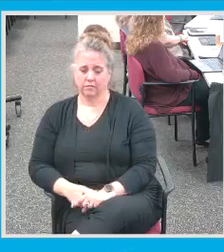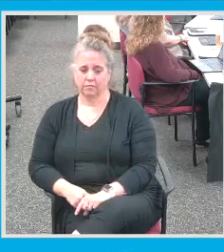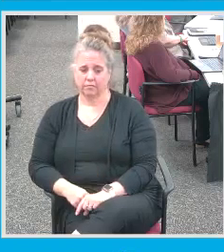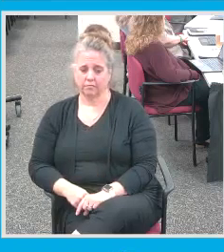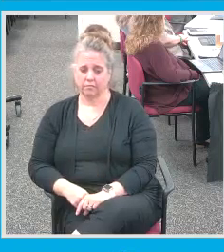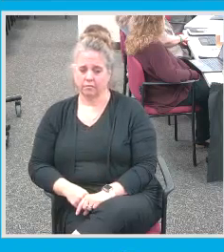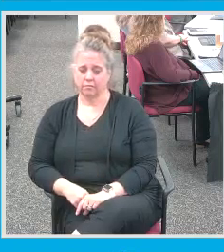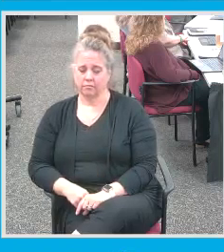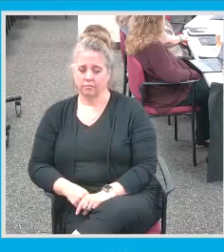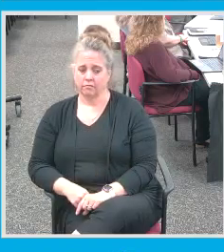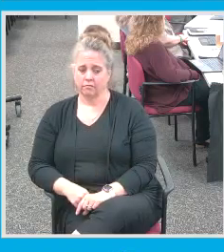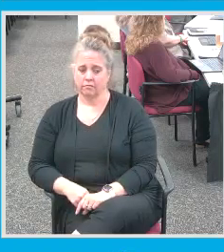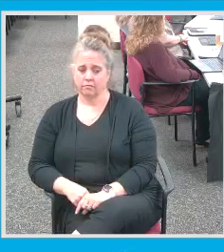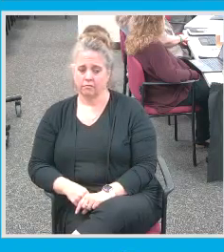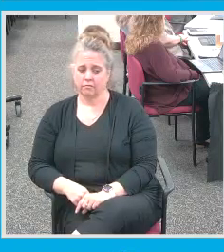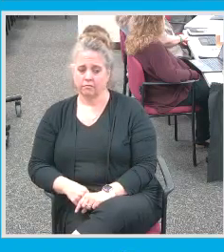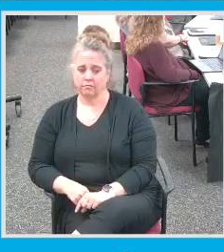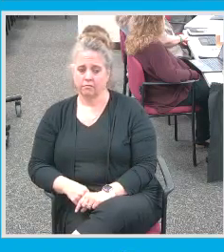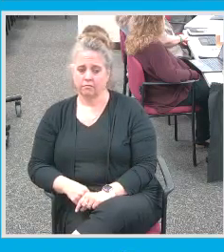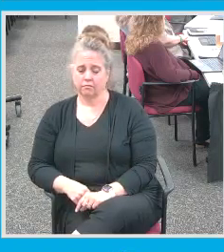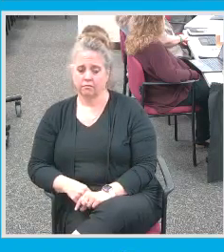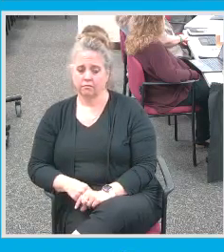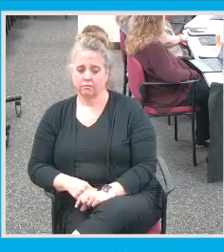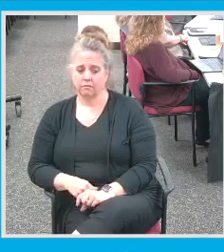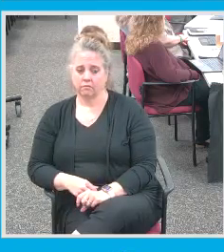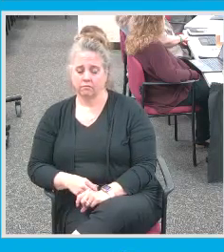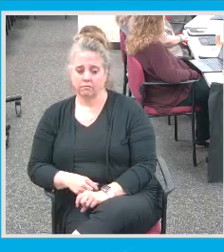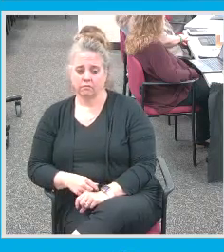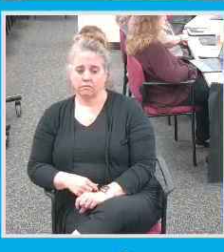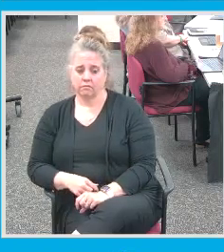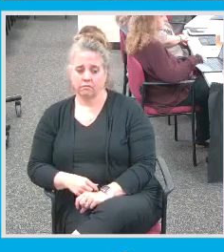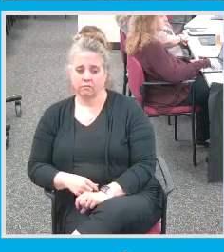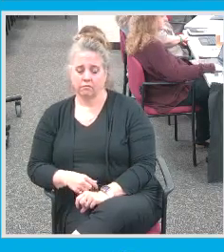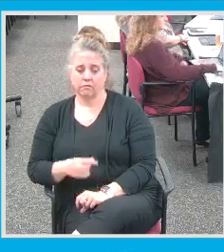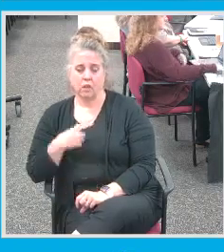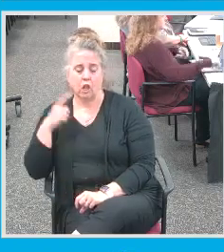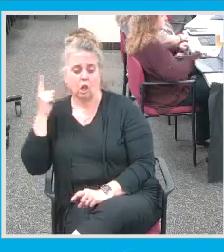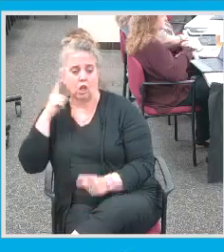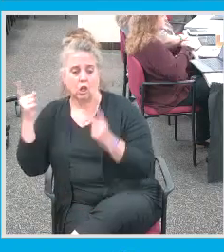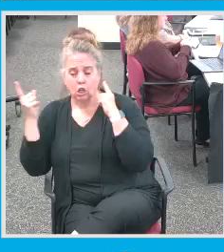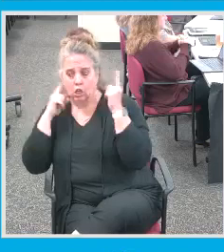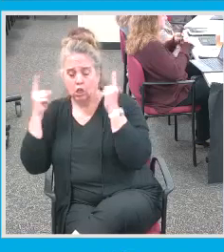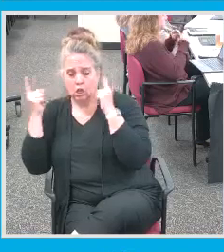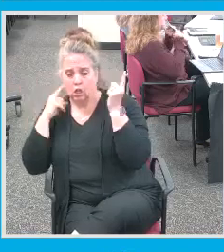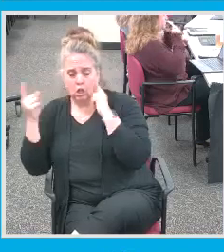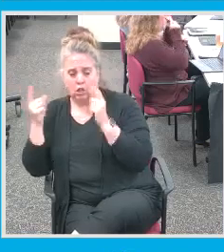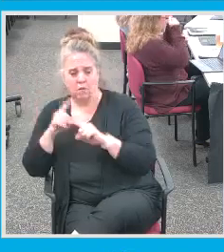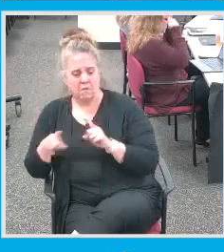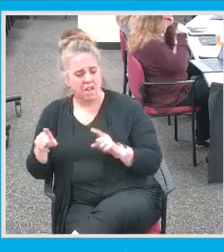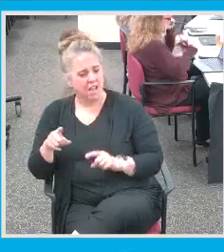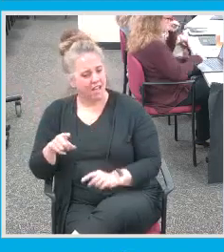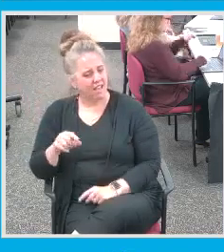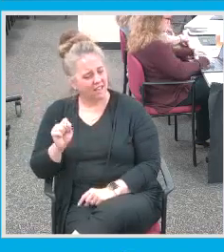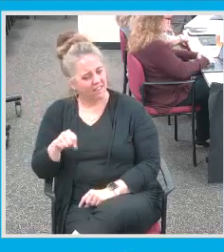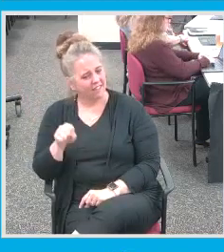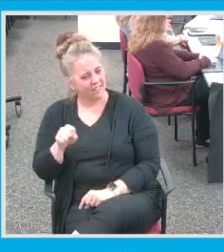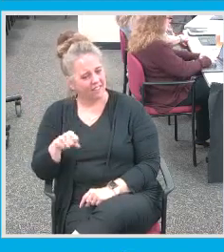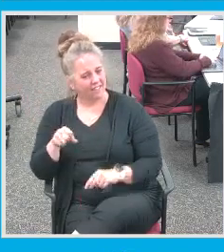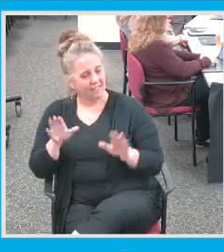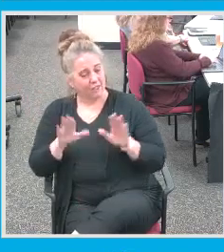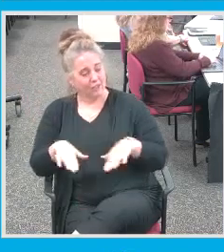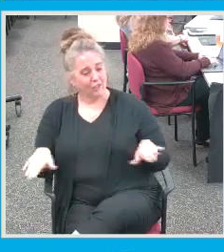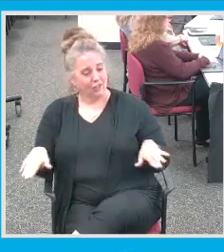but I really think that the time that children spend with their parents